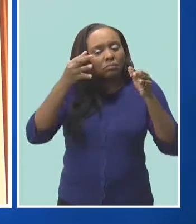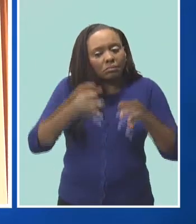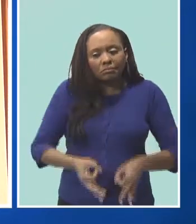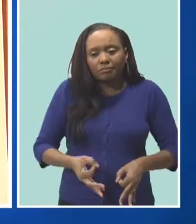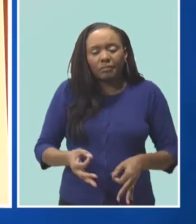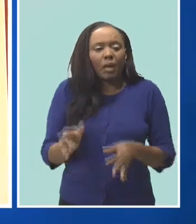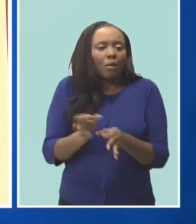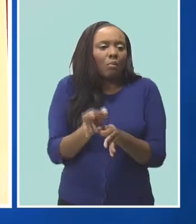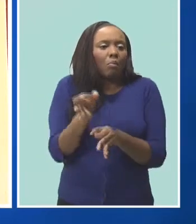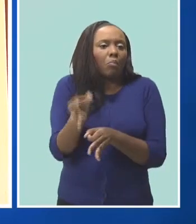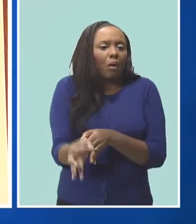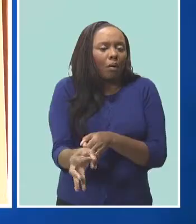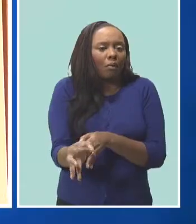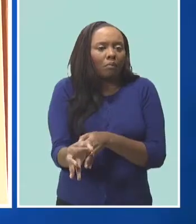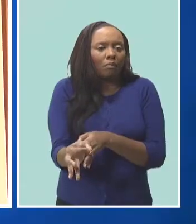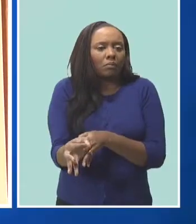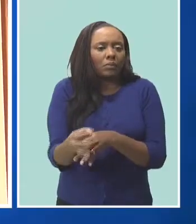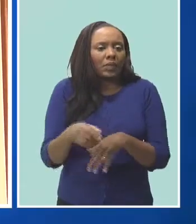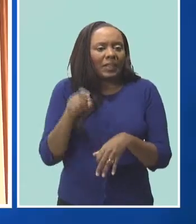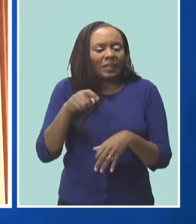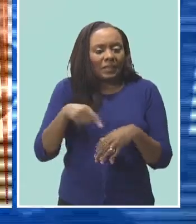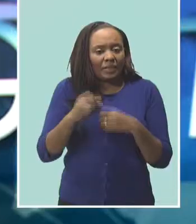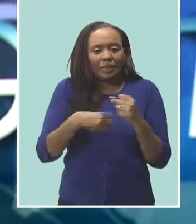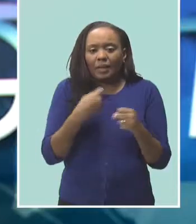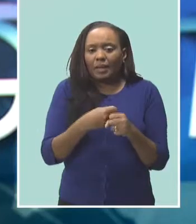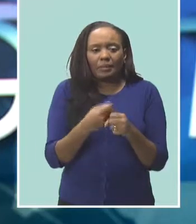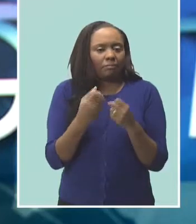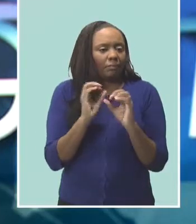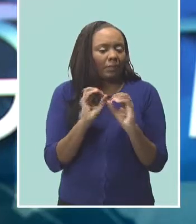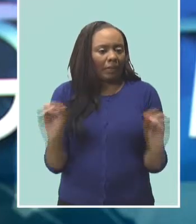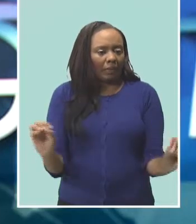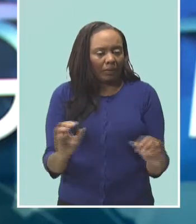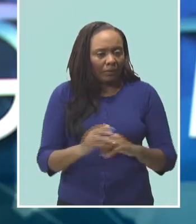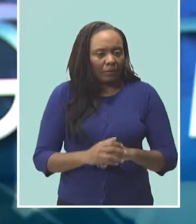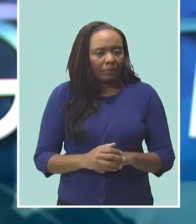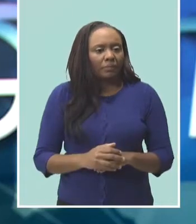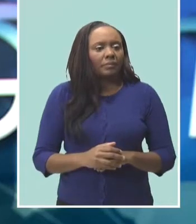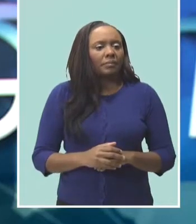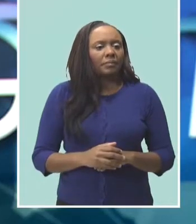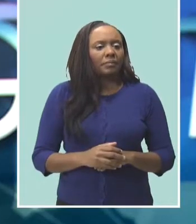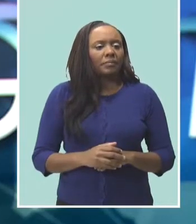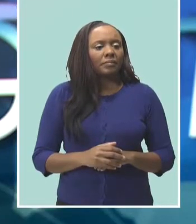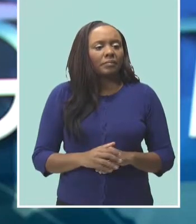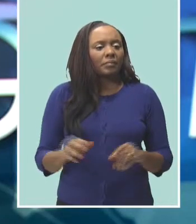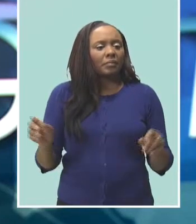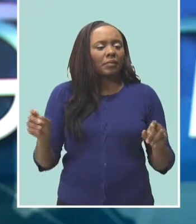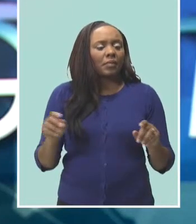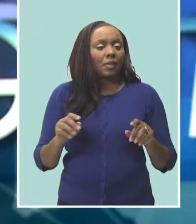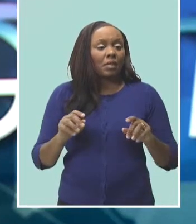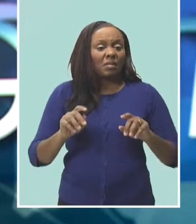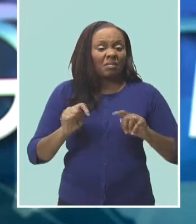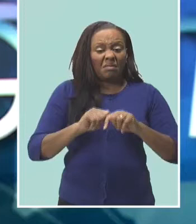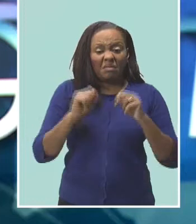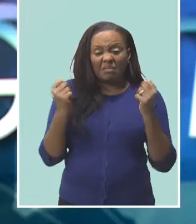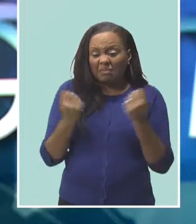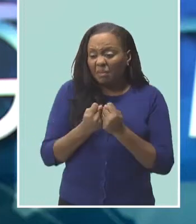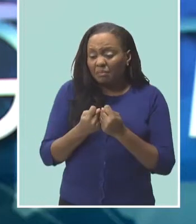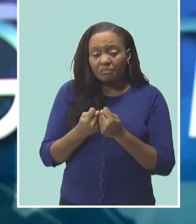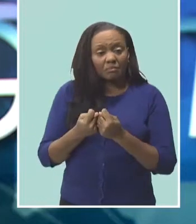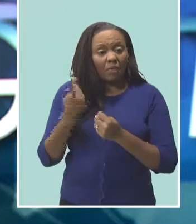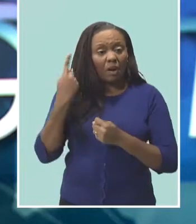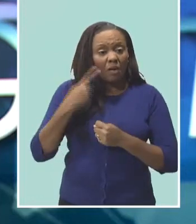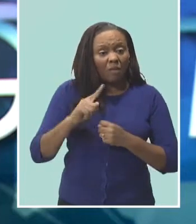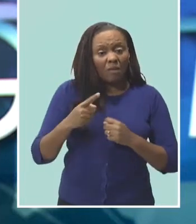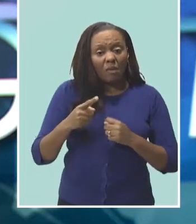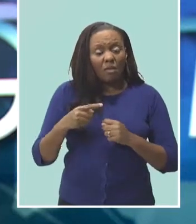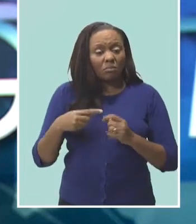just leave it there for this year. Mr. Weeks says the team will lose thousands of dollars as a result of not